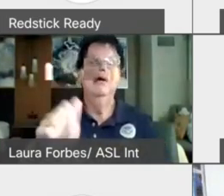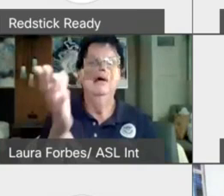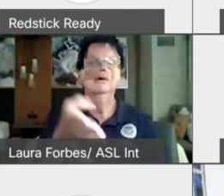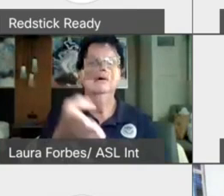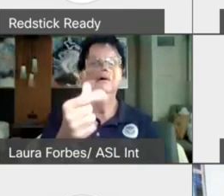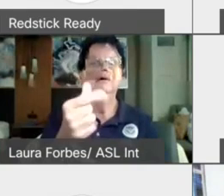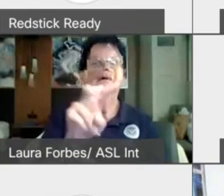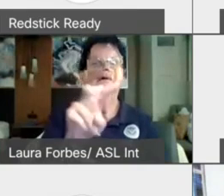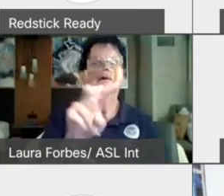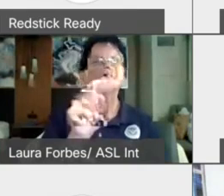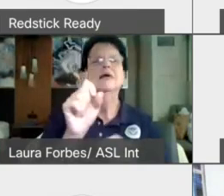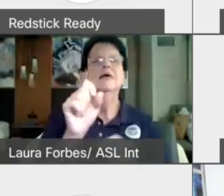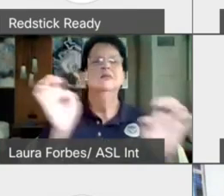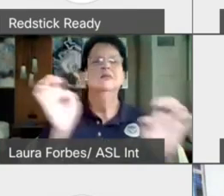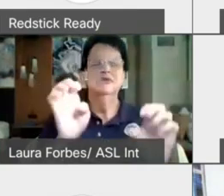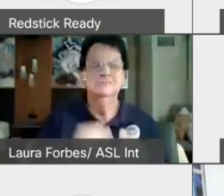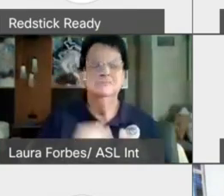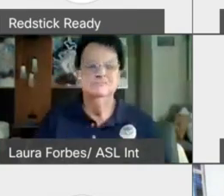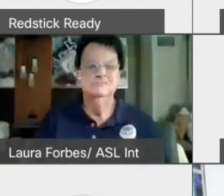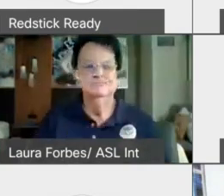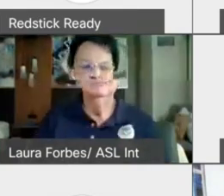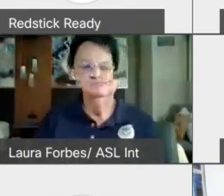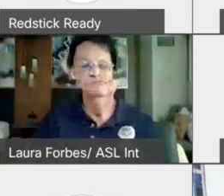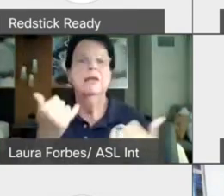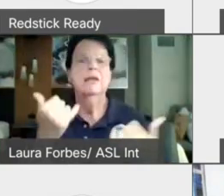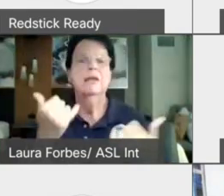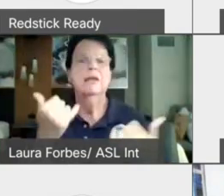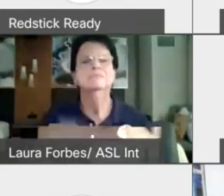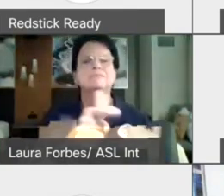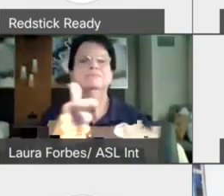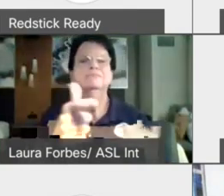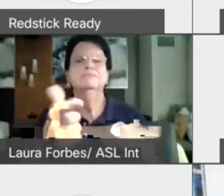brla.gov/emergency. And with that, I am going to hand it over to